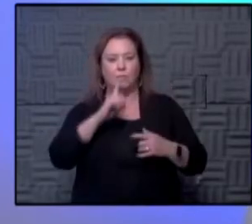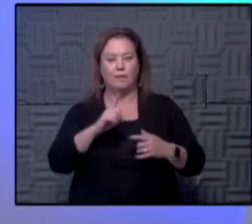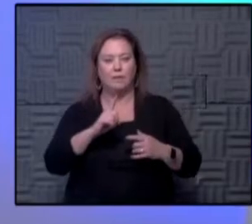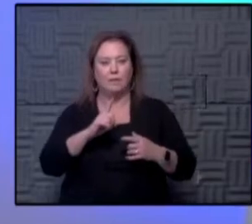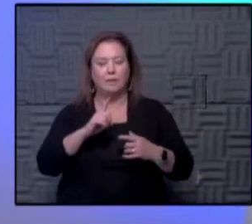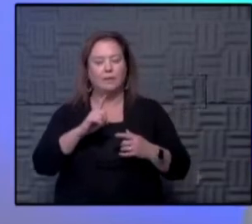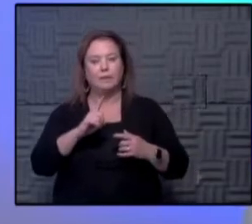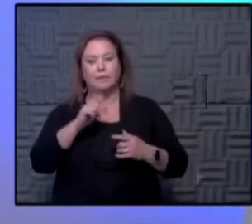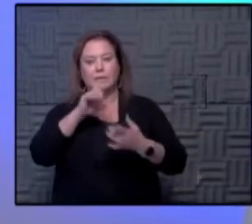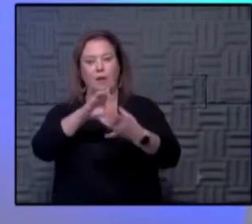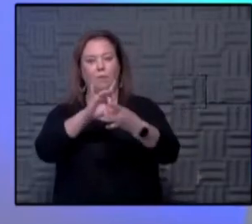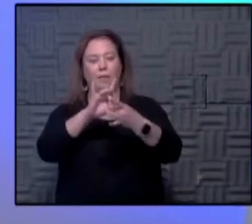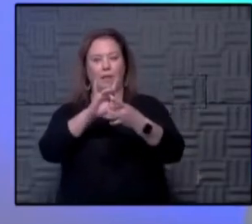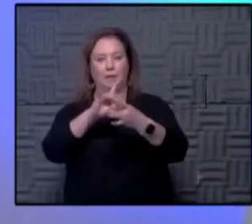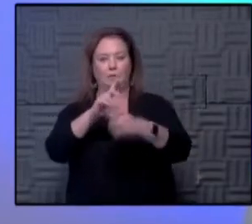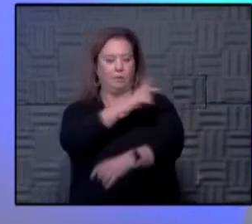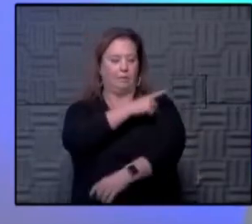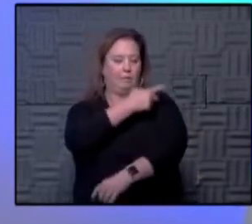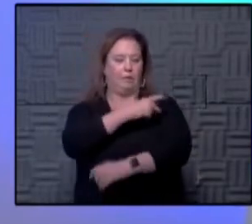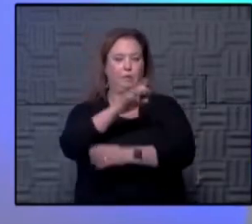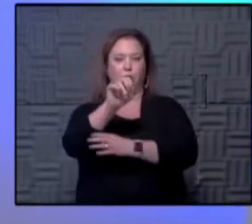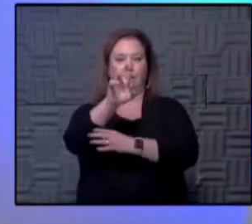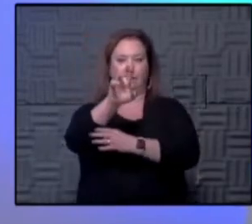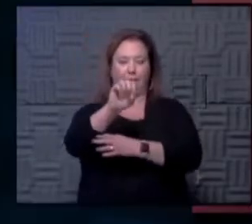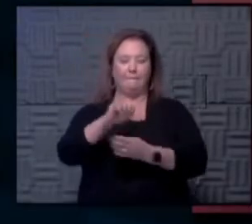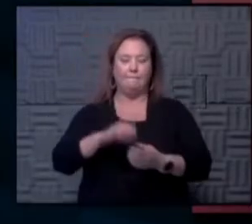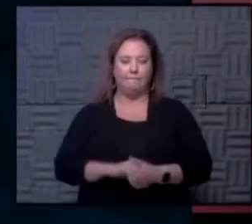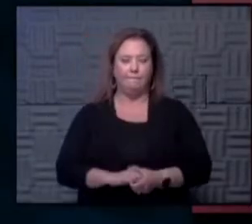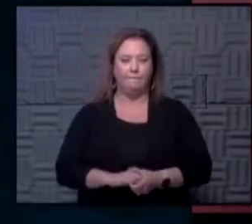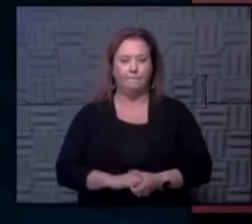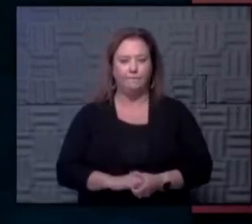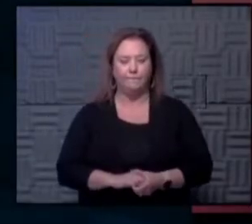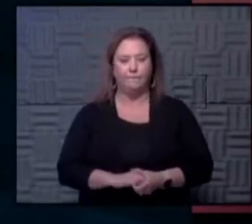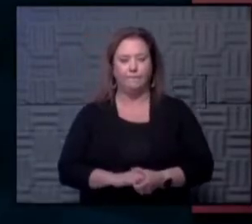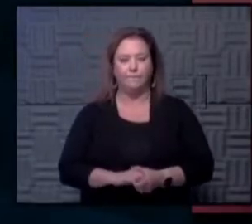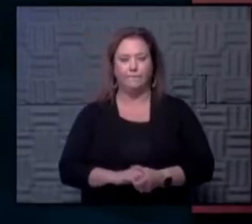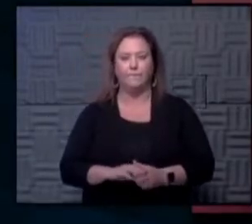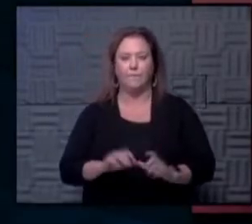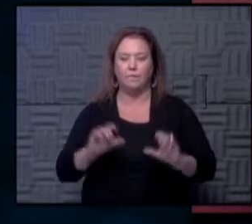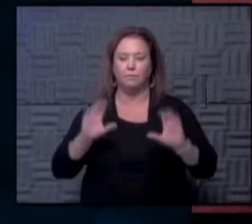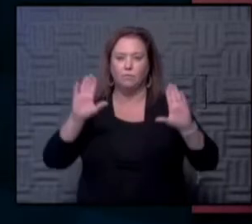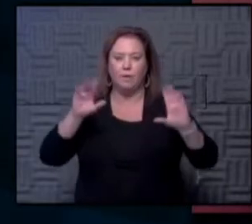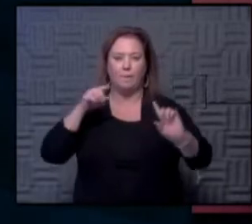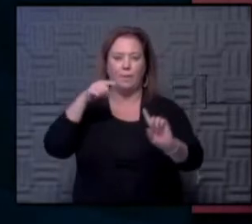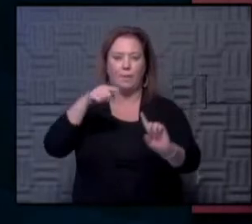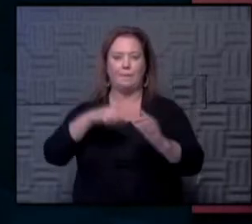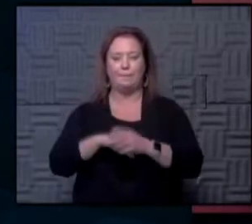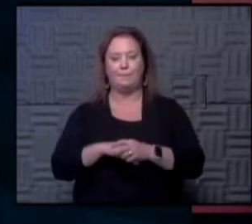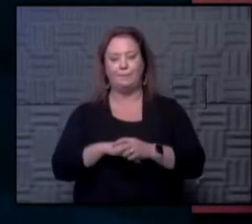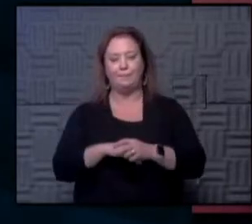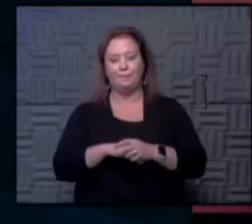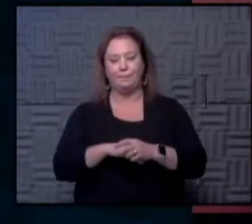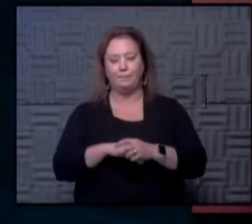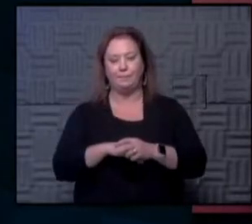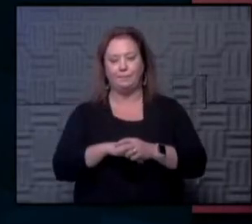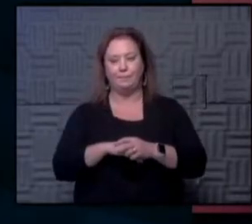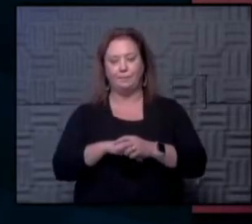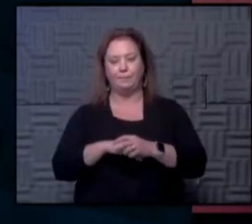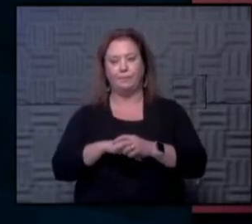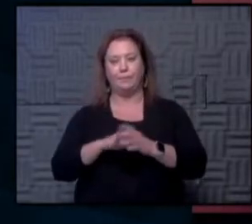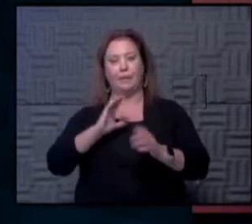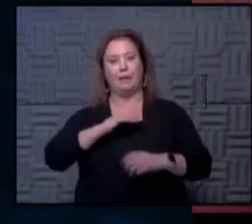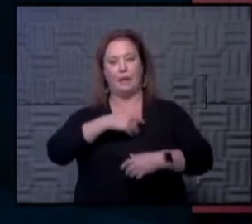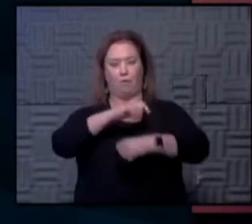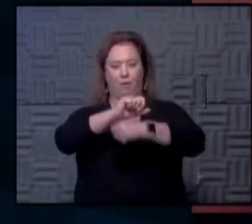isn't related to the patient care that they're providing. Yeah, absolutely. Great point. We continue to reinforce that. In